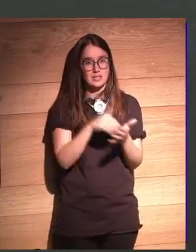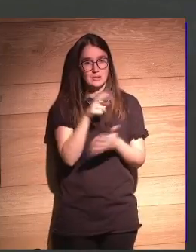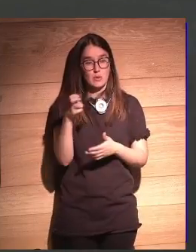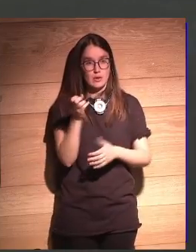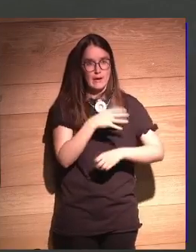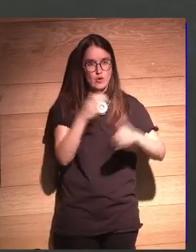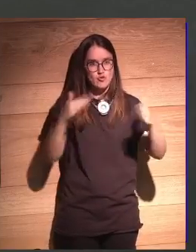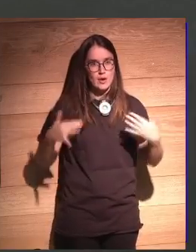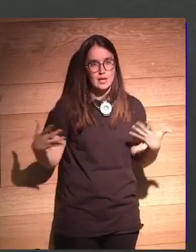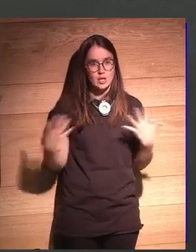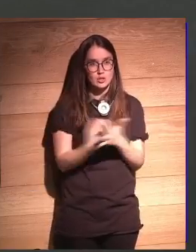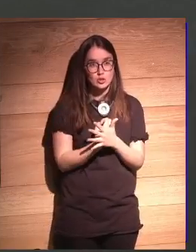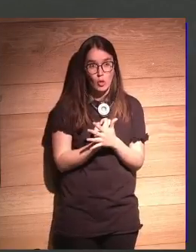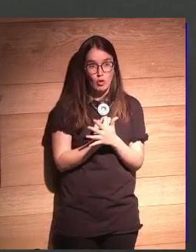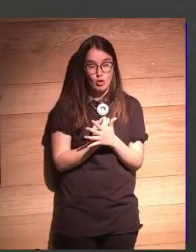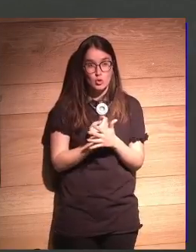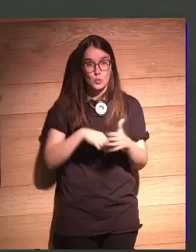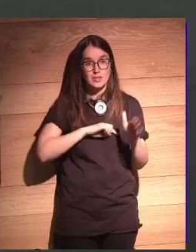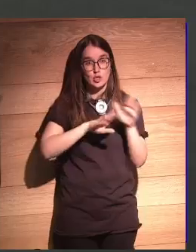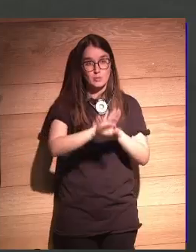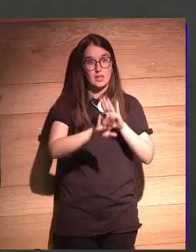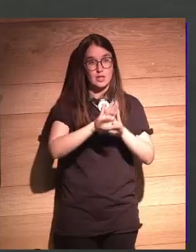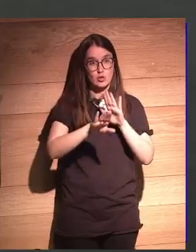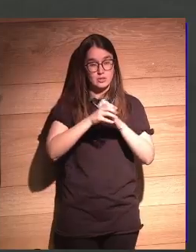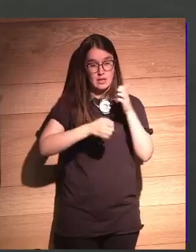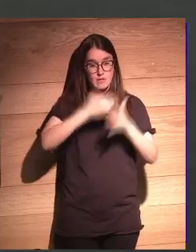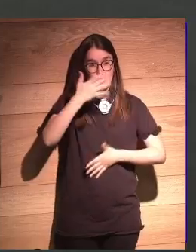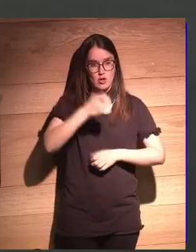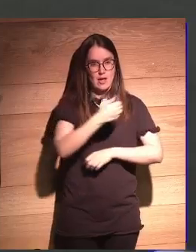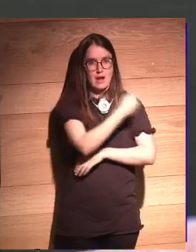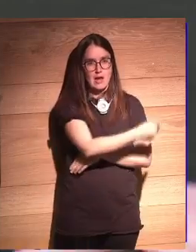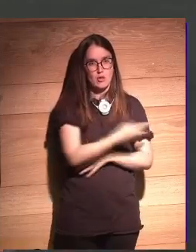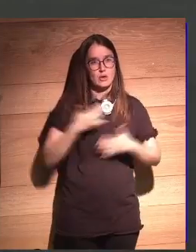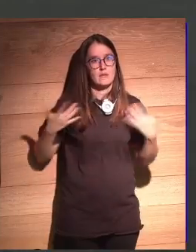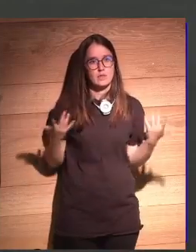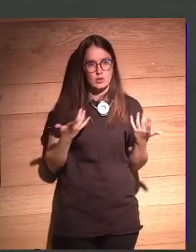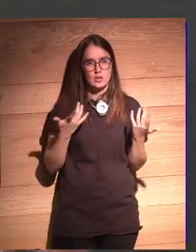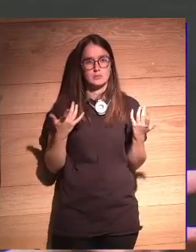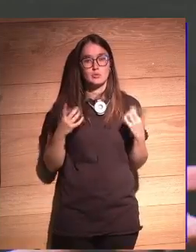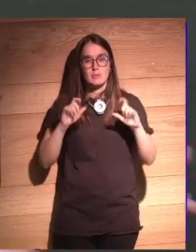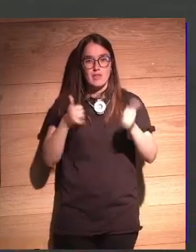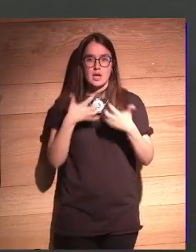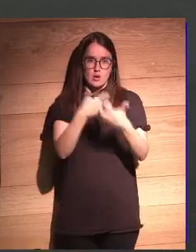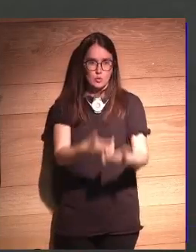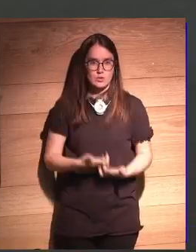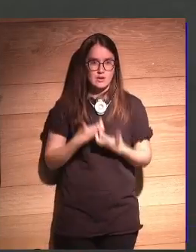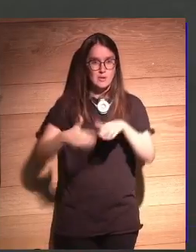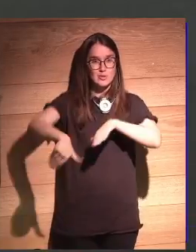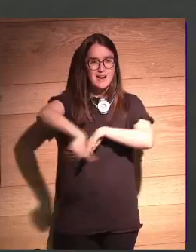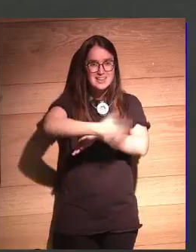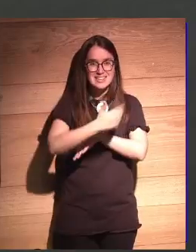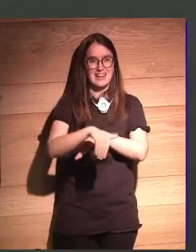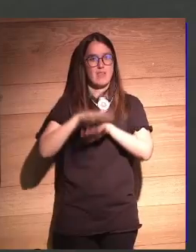for the moving that costs them money that they have not saved. And these are our neighbors living next door to us. So let's